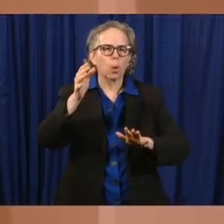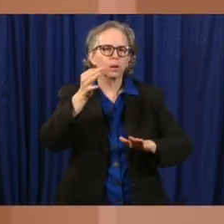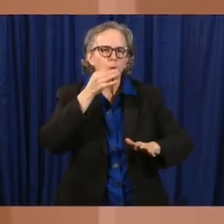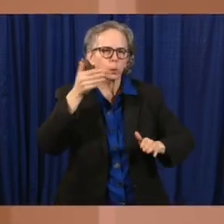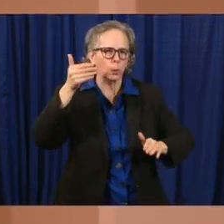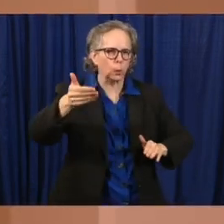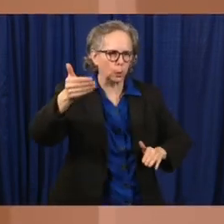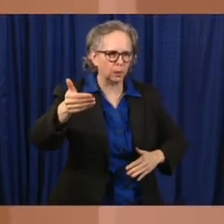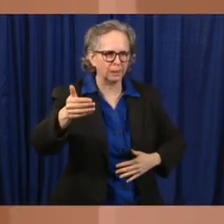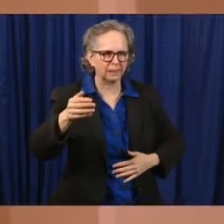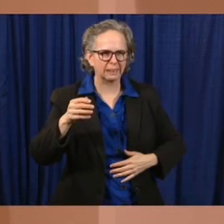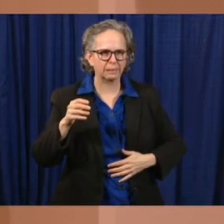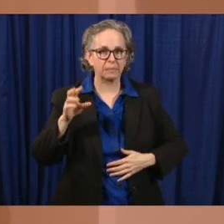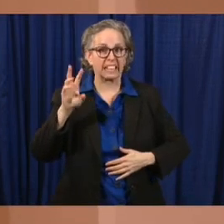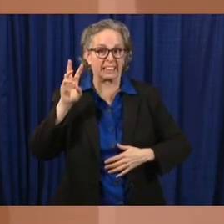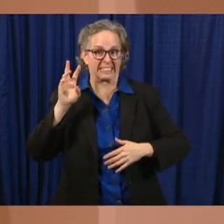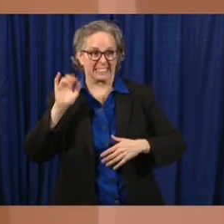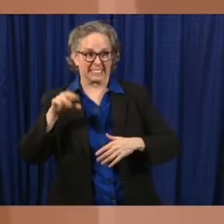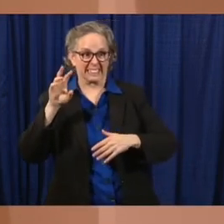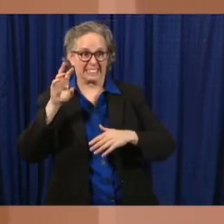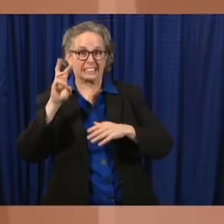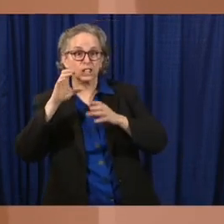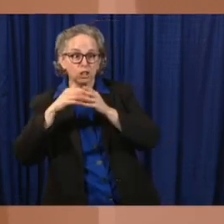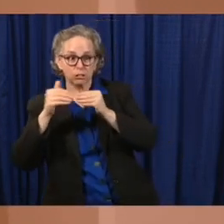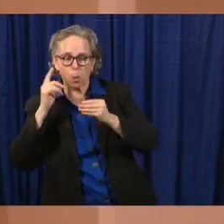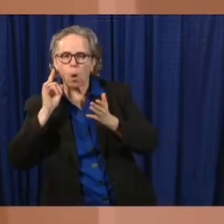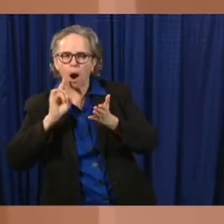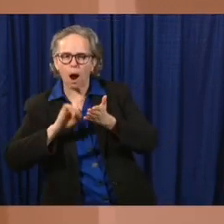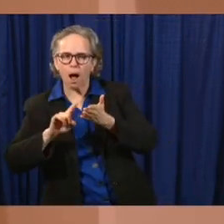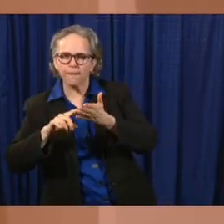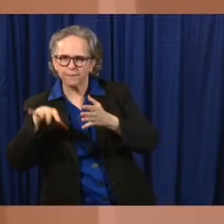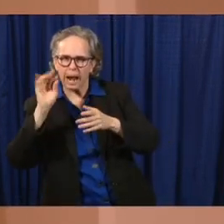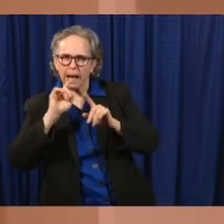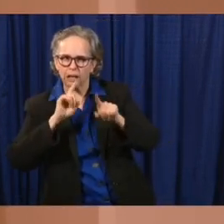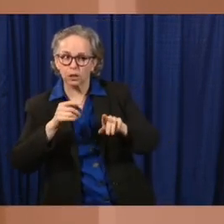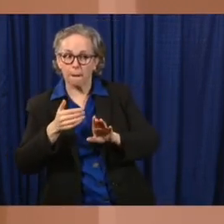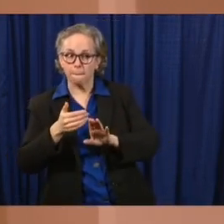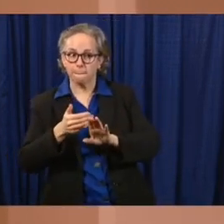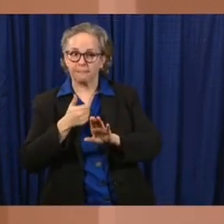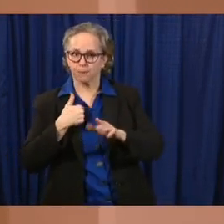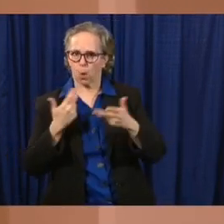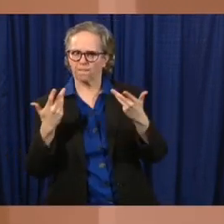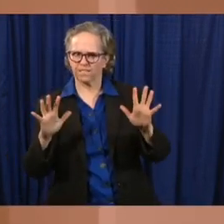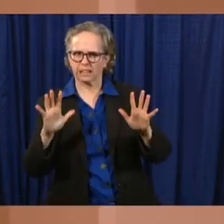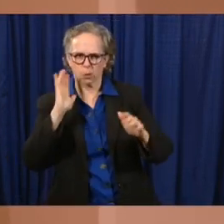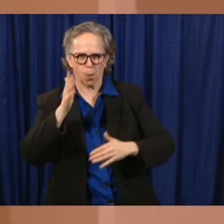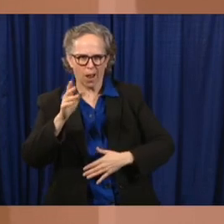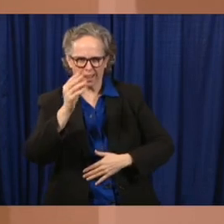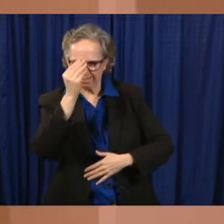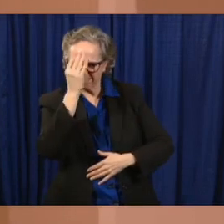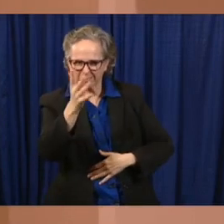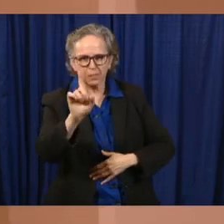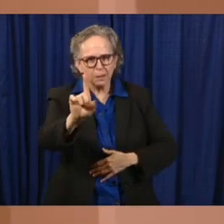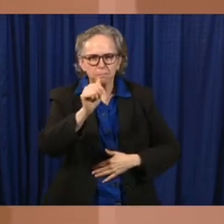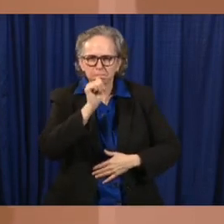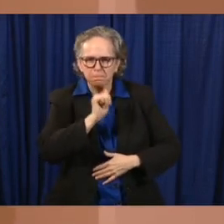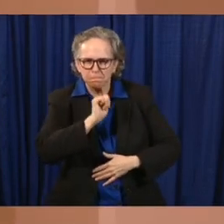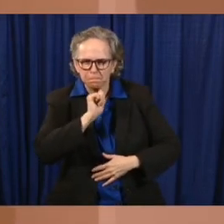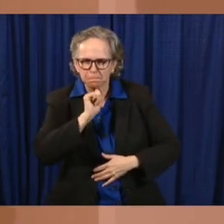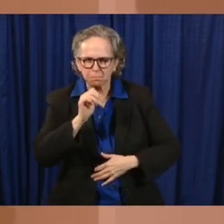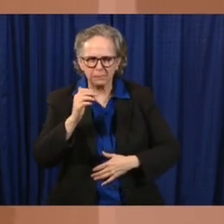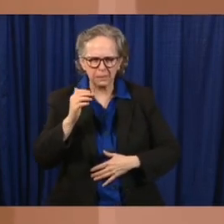for you on that before the end of this news conference, so hang on. I believe that's in process to go out, but I want to